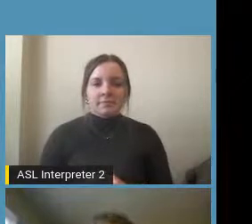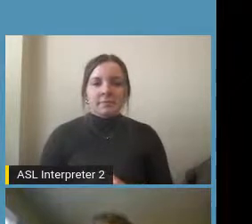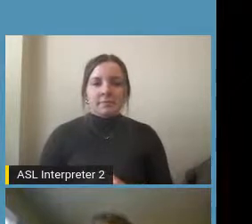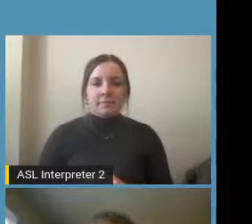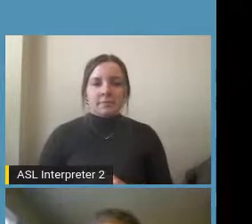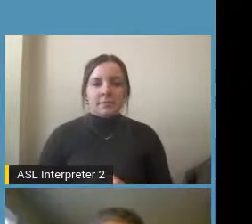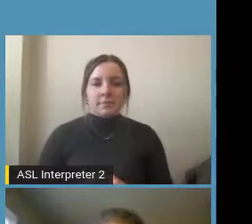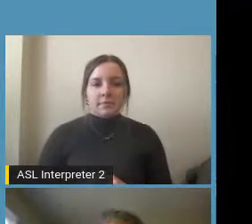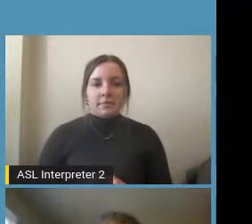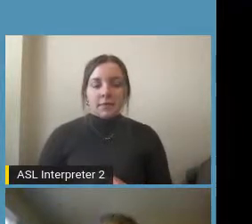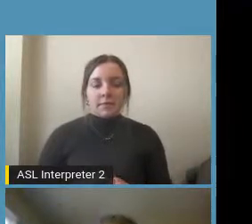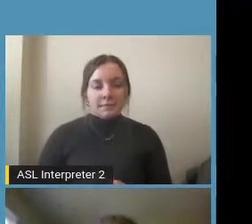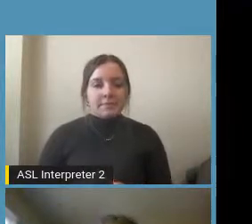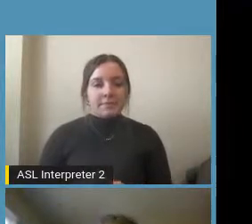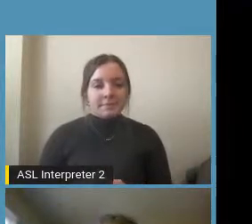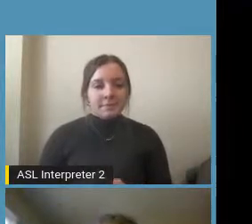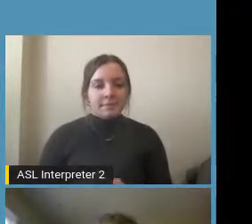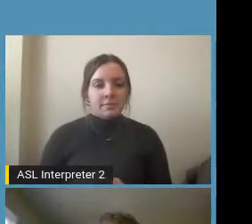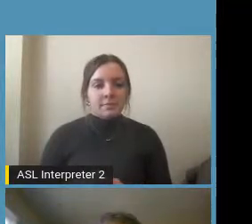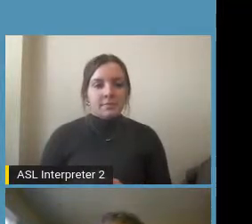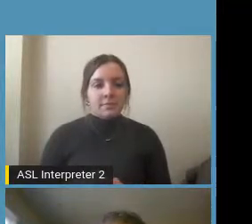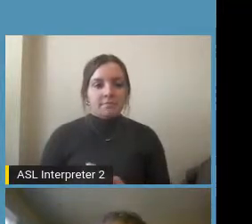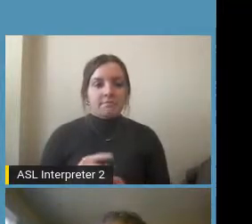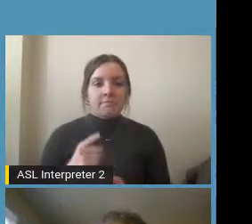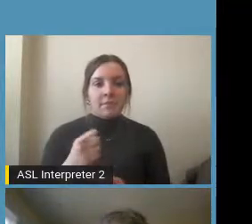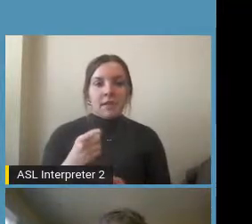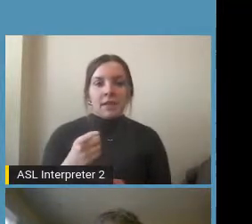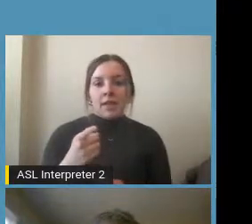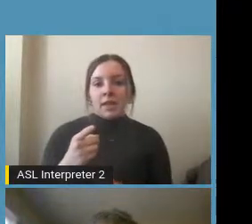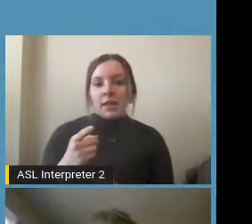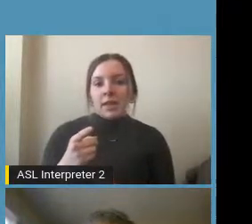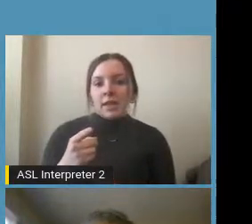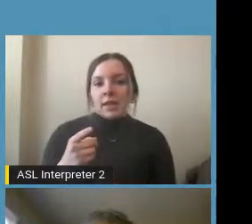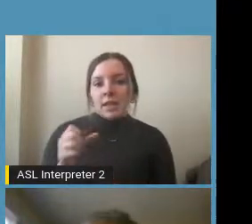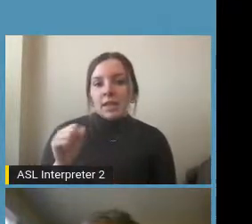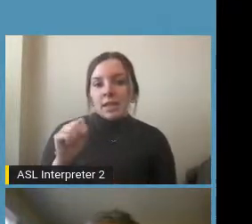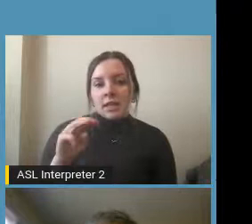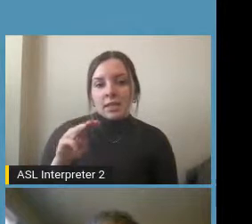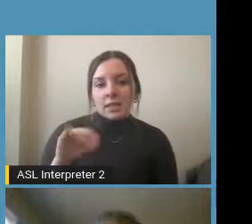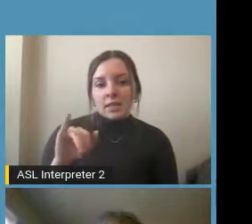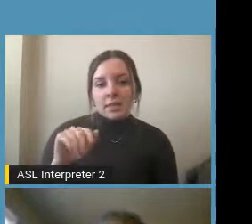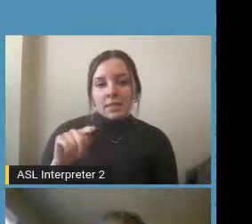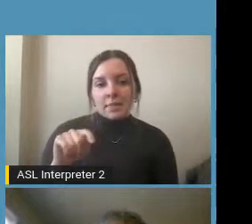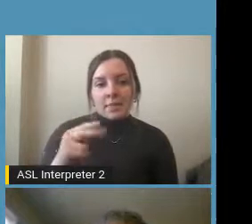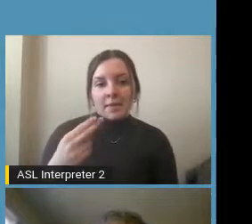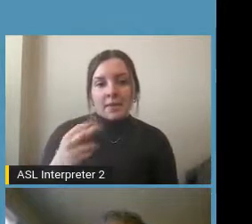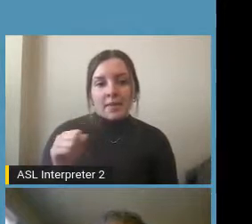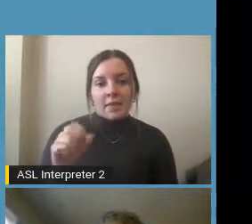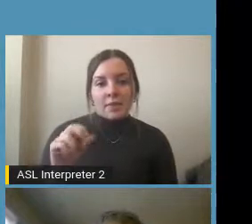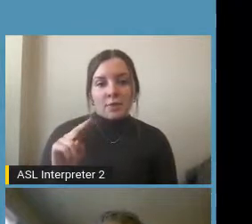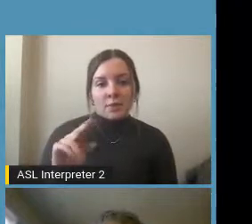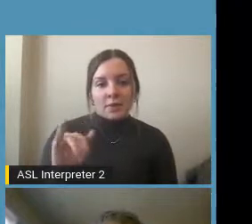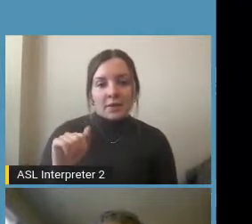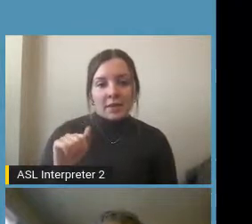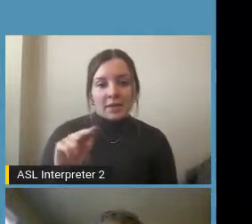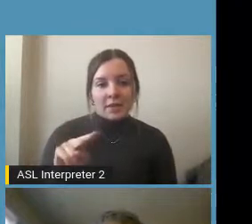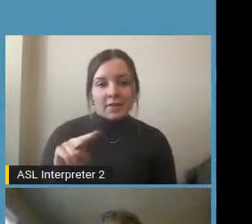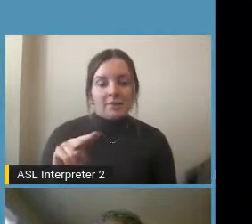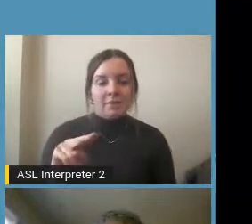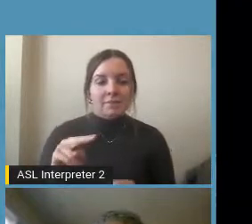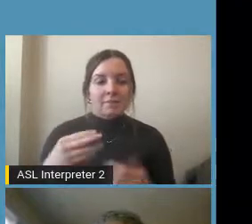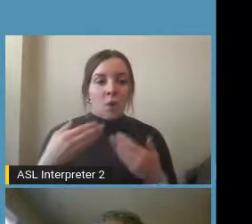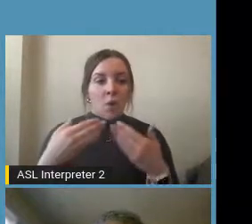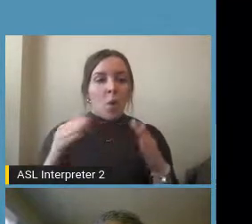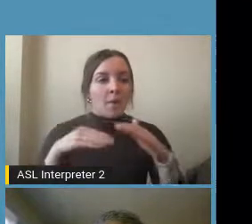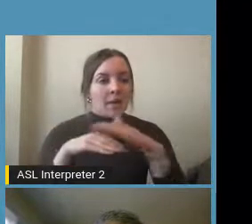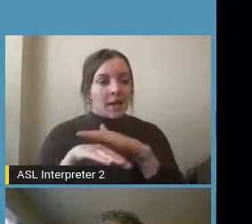So as I said, Smithsonian's open access program allowed everybody to download this model and do with it as they please.